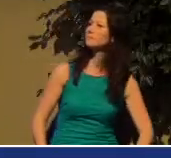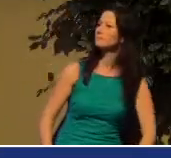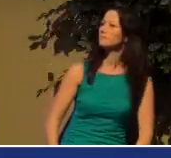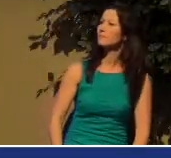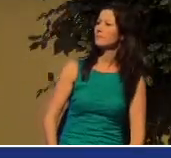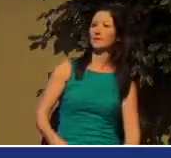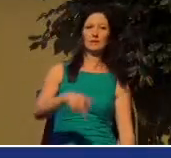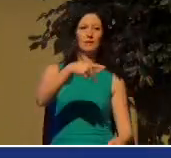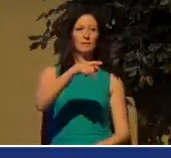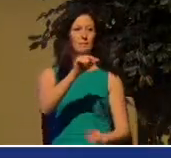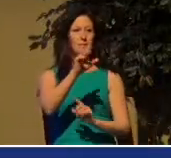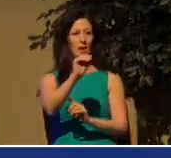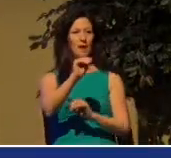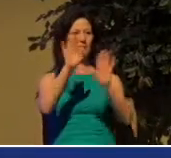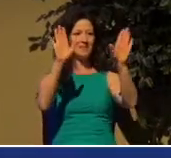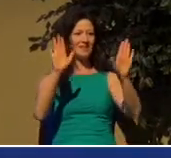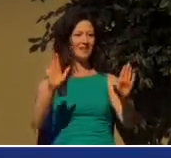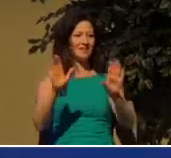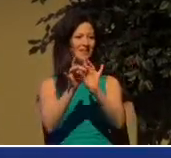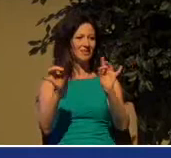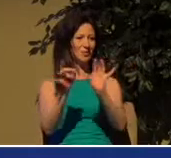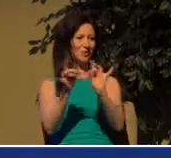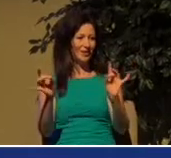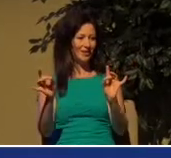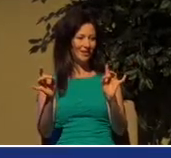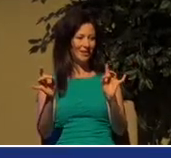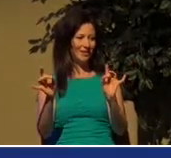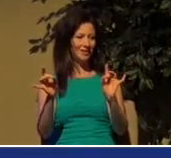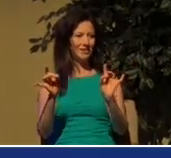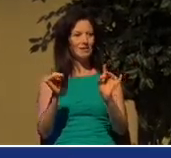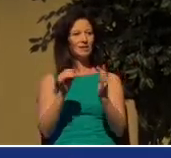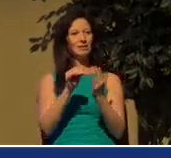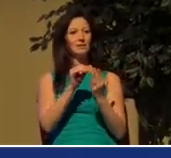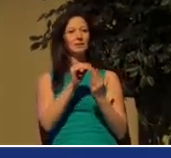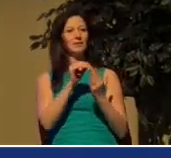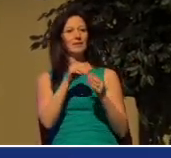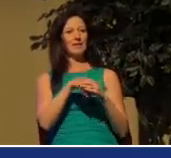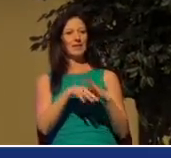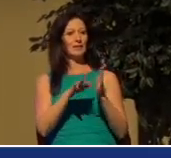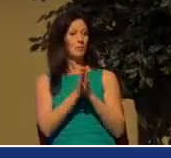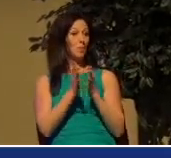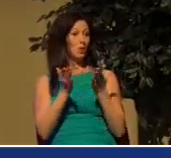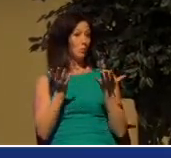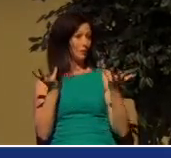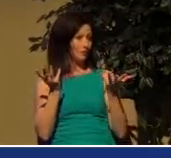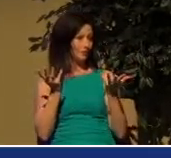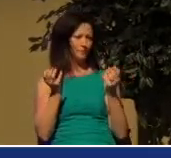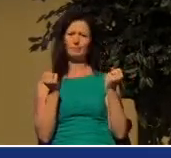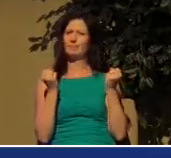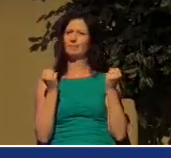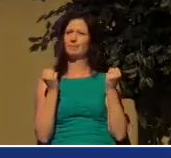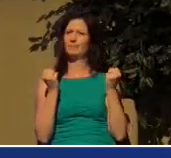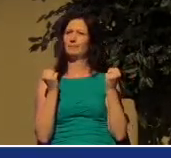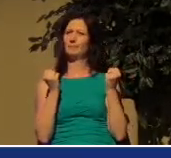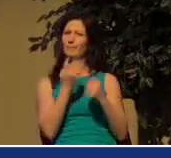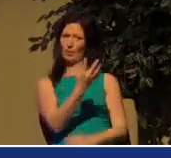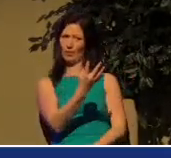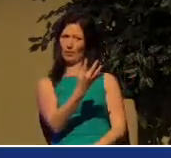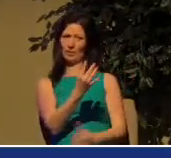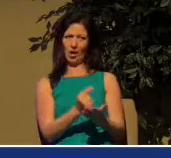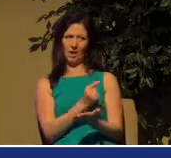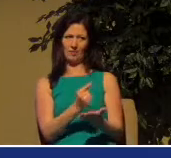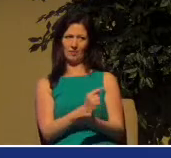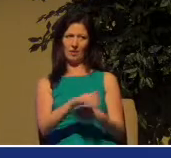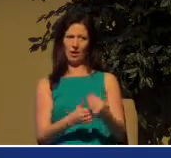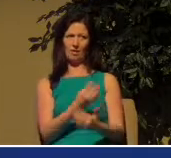The Palm Sunday story, as perhaps you know, is recorded for us in varying degrees in all four